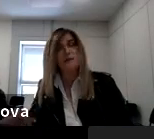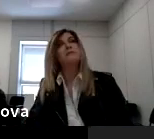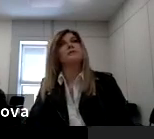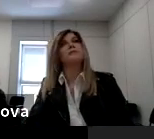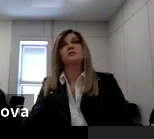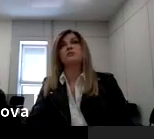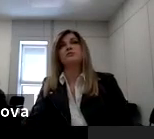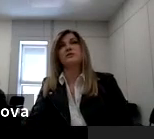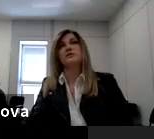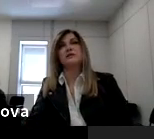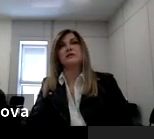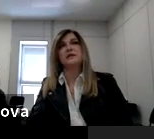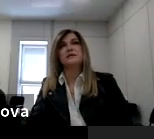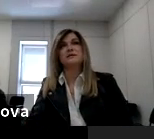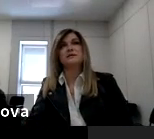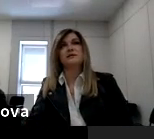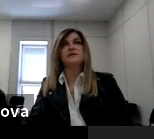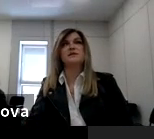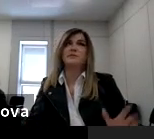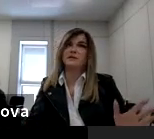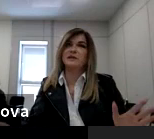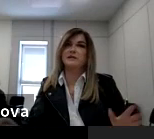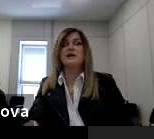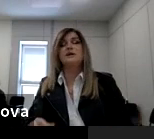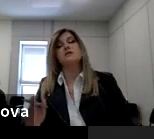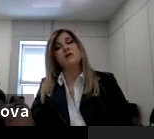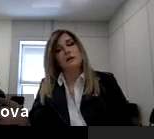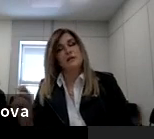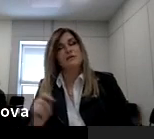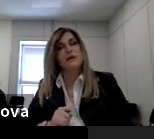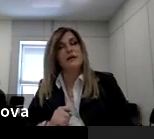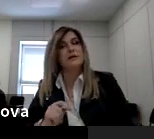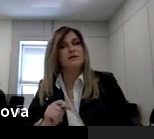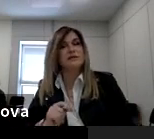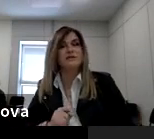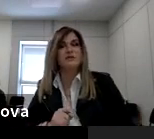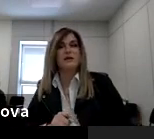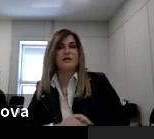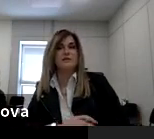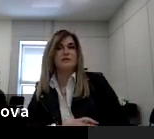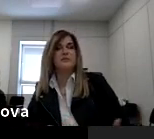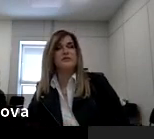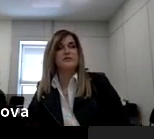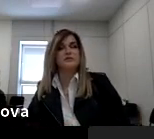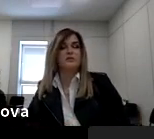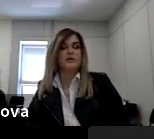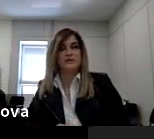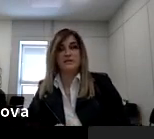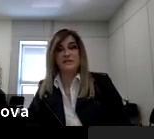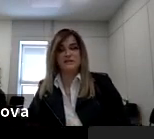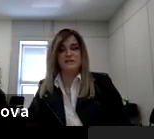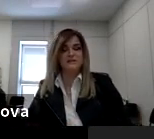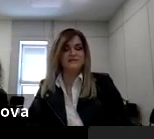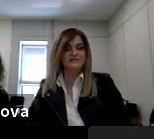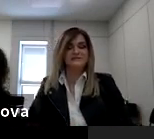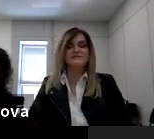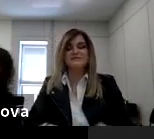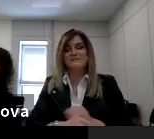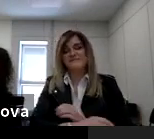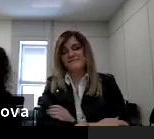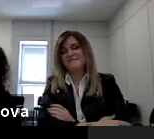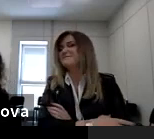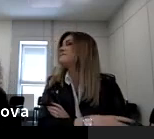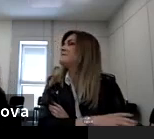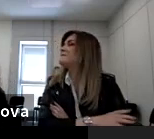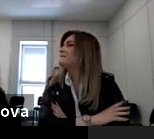Shortly, about approach, I will tell later, as far as I remember. Yes. Yeah. So now Uliana will tell you about R&D process more in details.